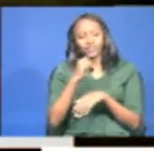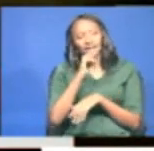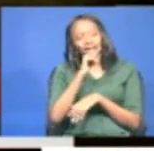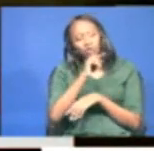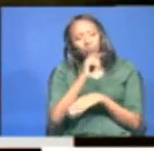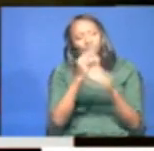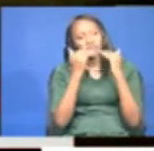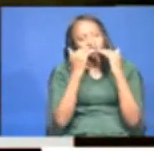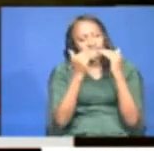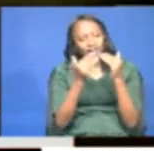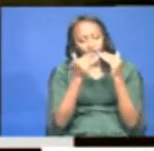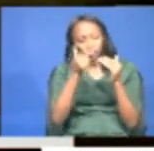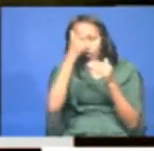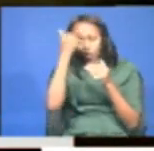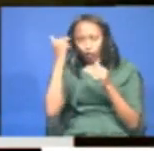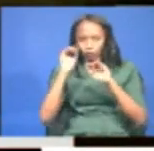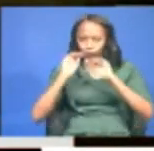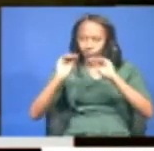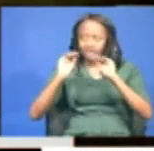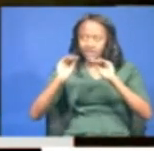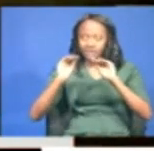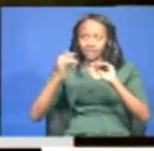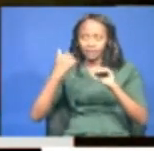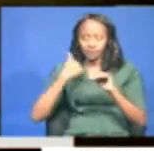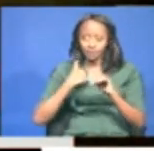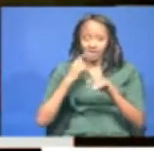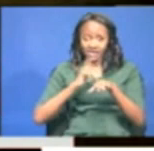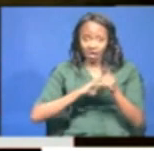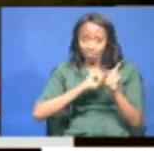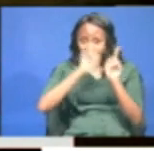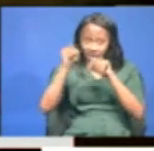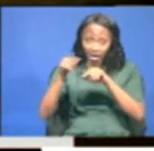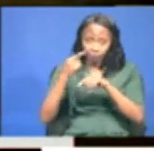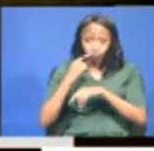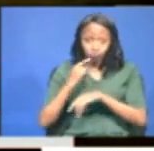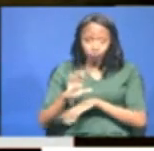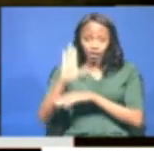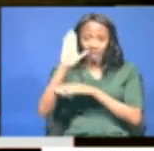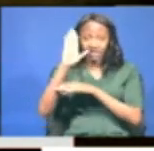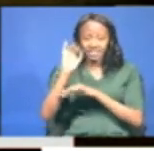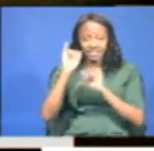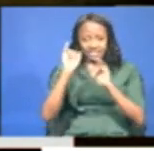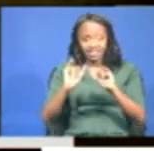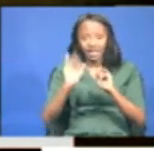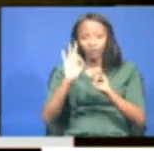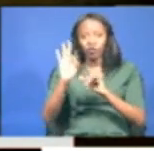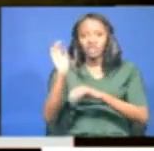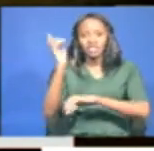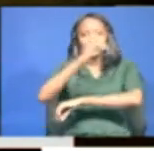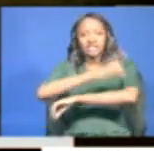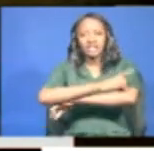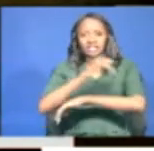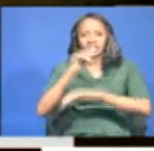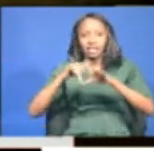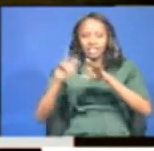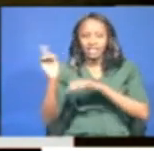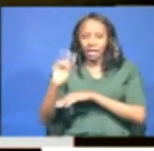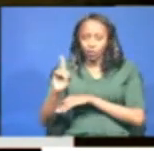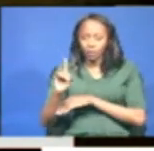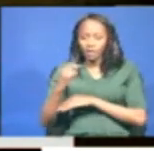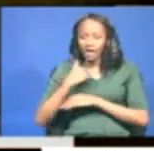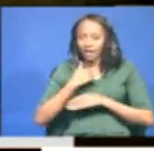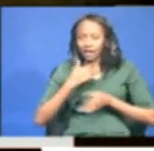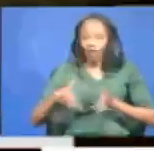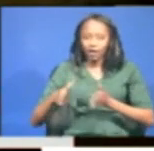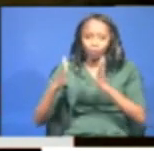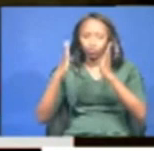me. When they came for inauguration, Your Excellency, they stayed with me in Nairobi for 3 days, and I had an opportunity